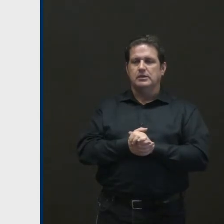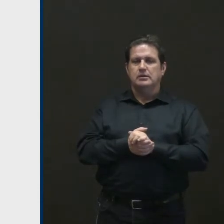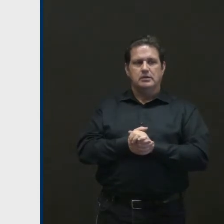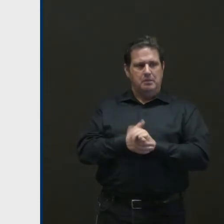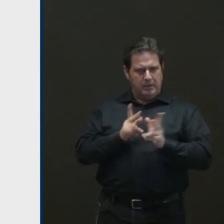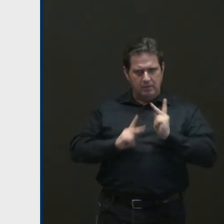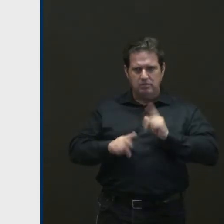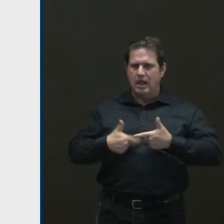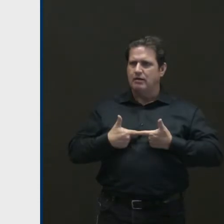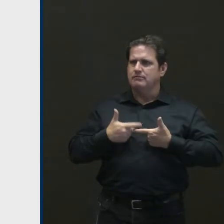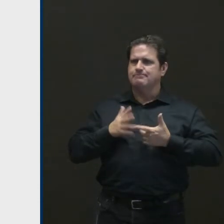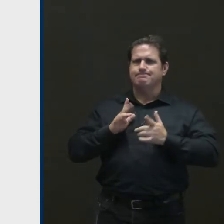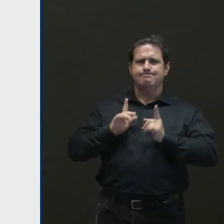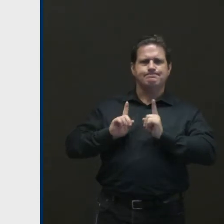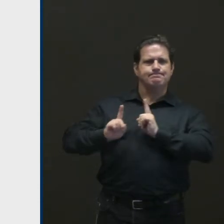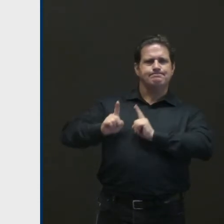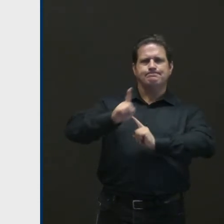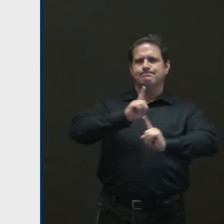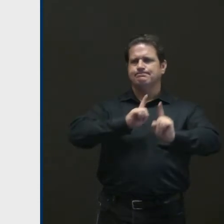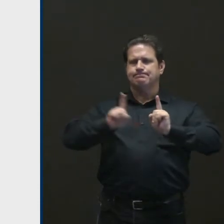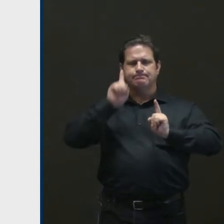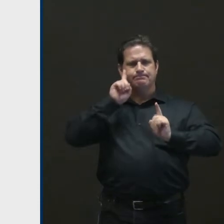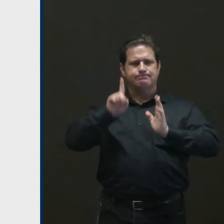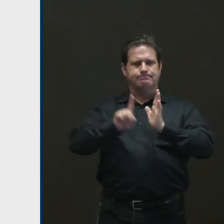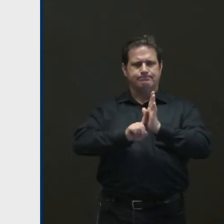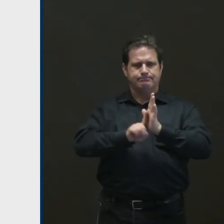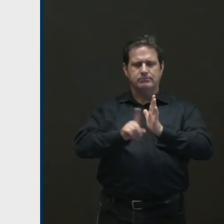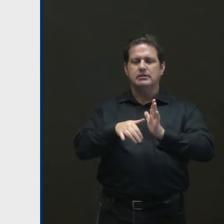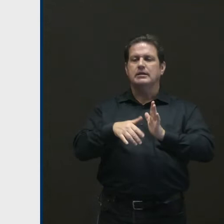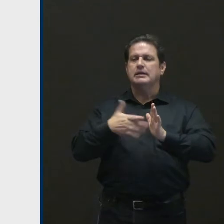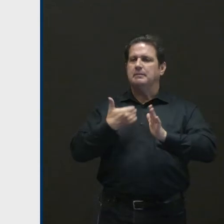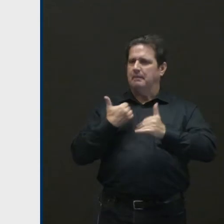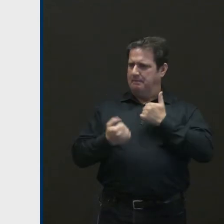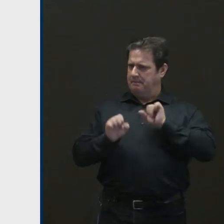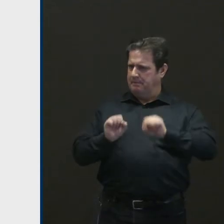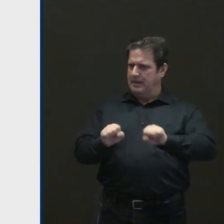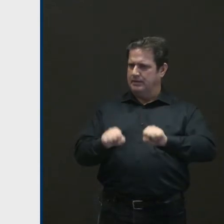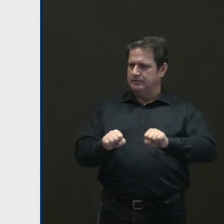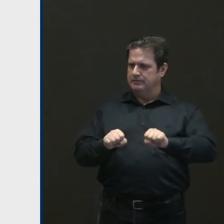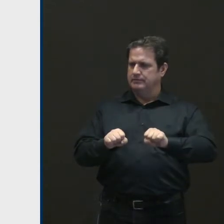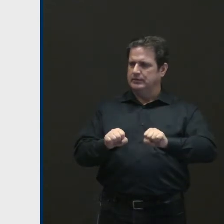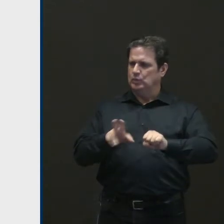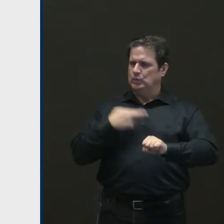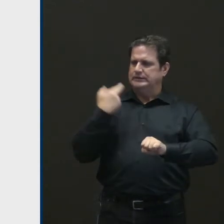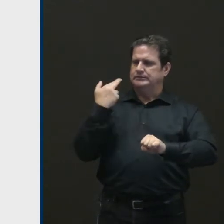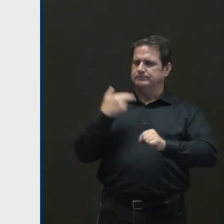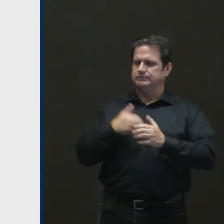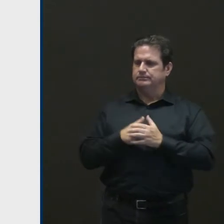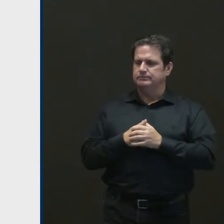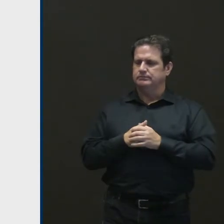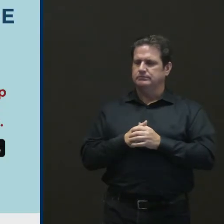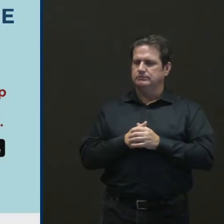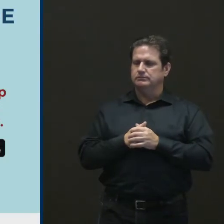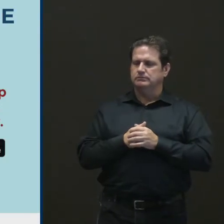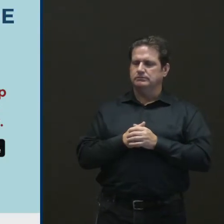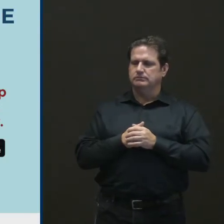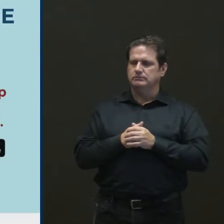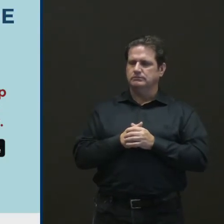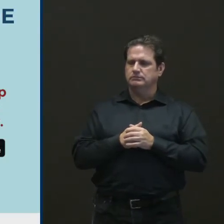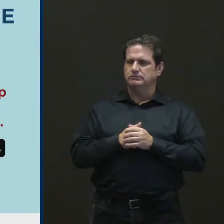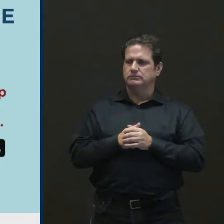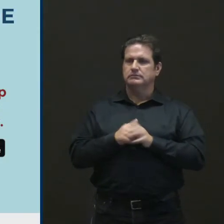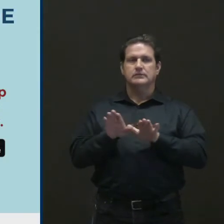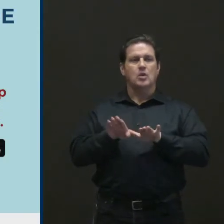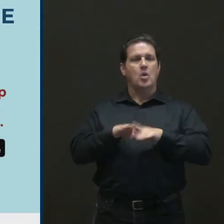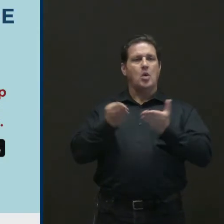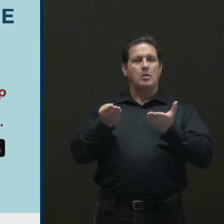bodies and to alert people that they might be at some risk. So with that, I'd like to open it